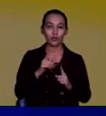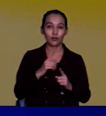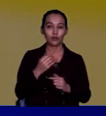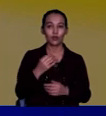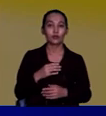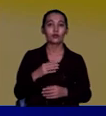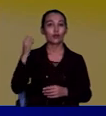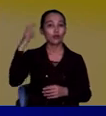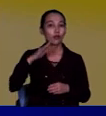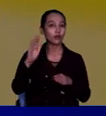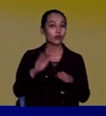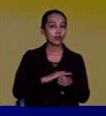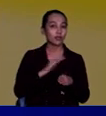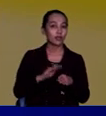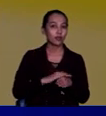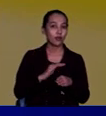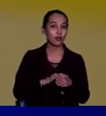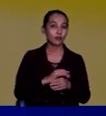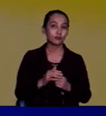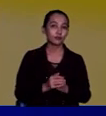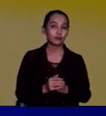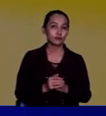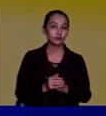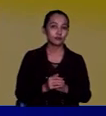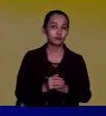olijanob. Saxiy.